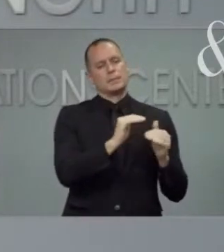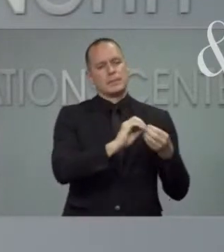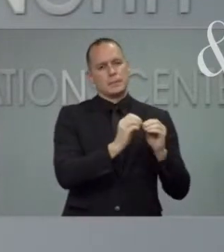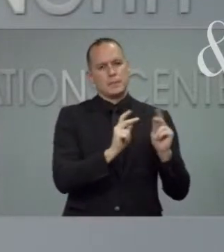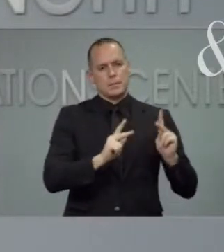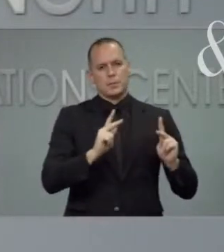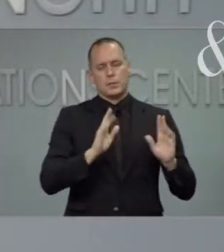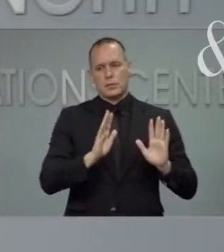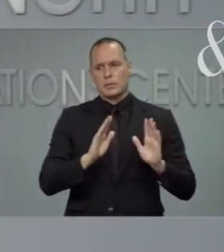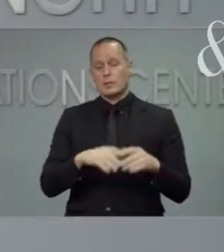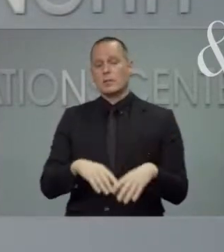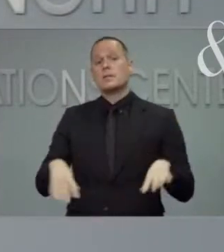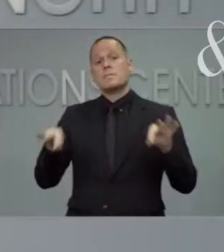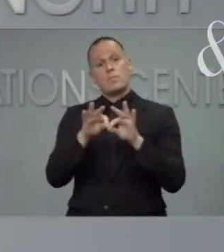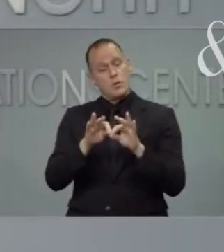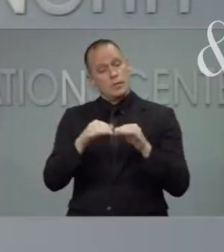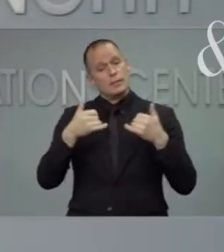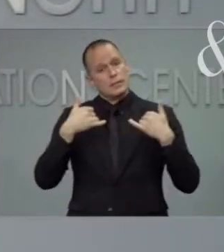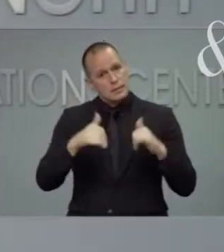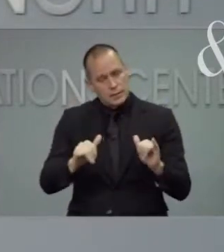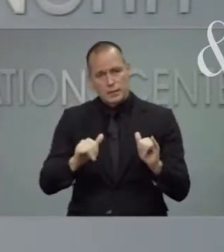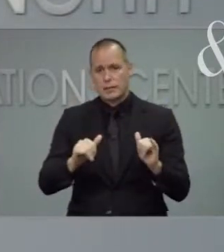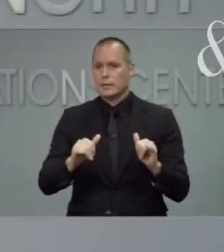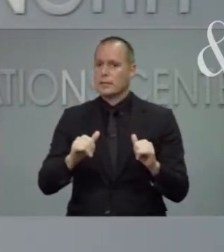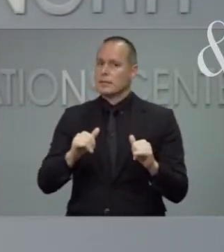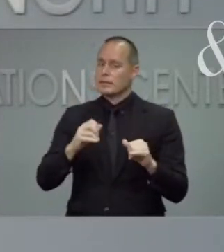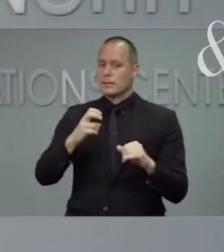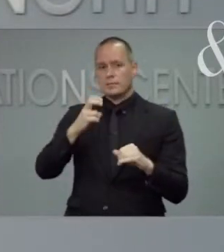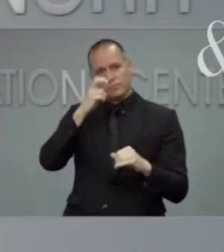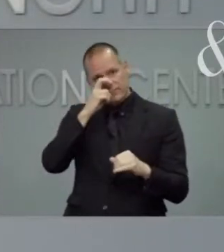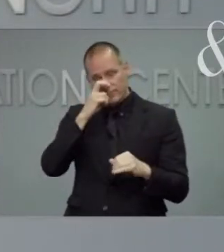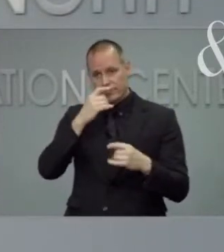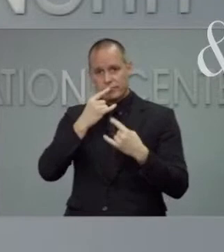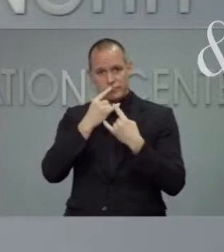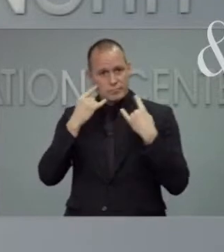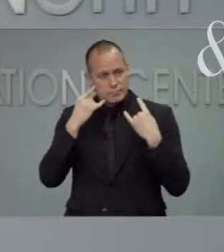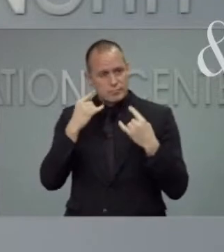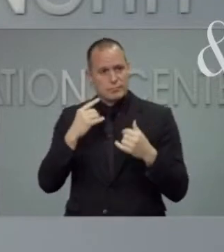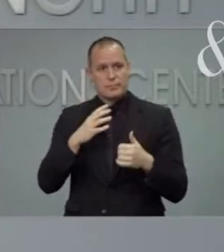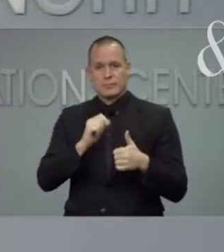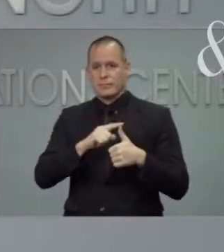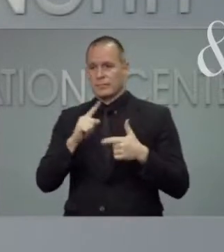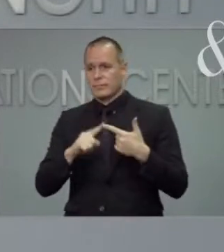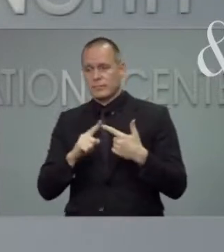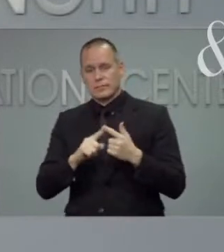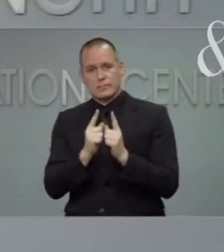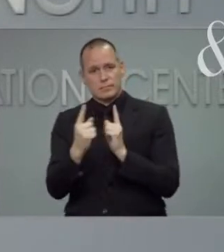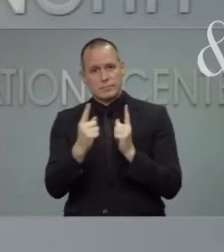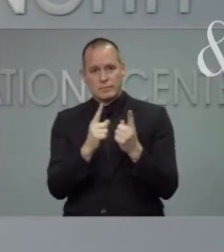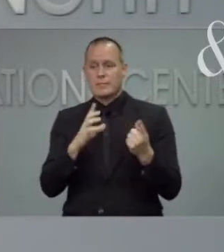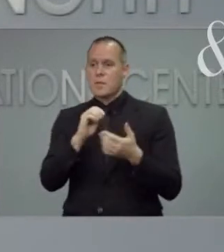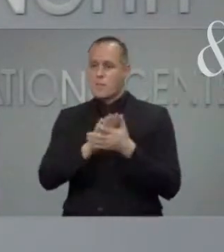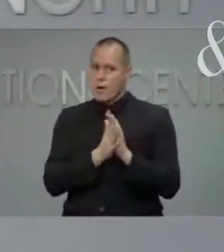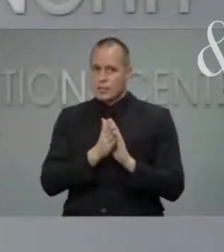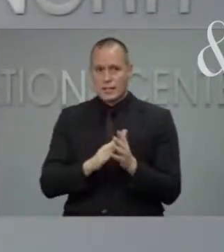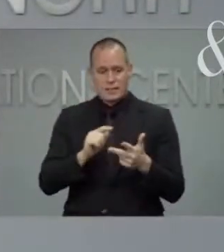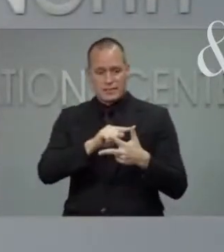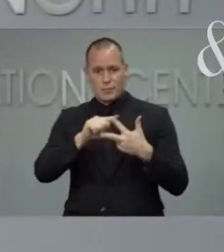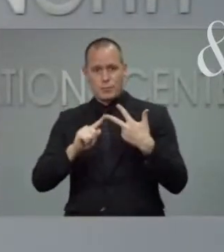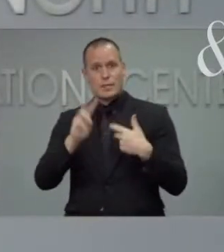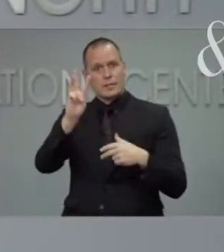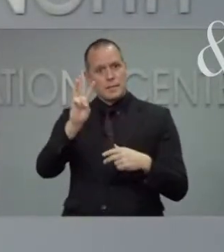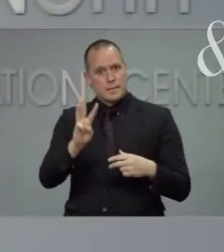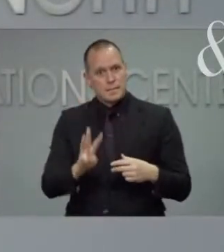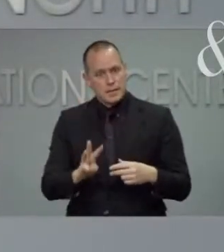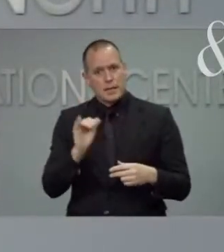I think that since we have been doing this for a year, these protocols have become